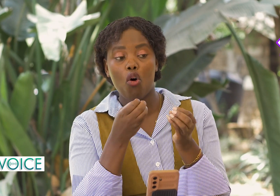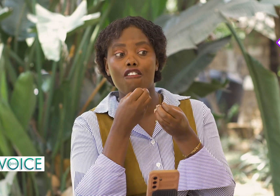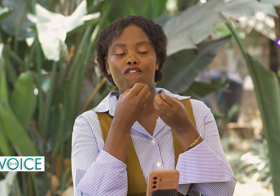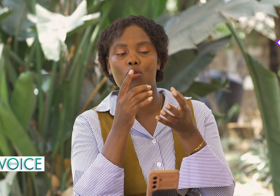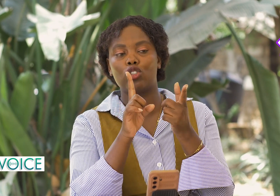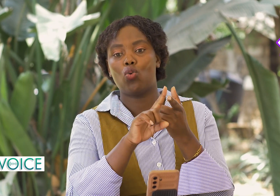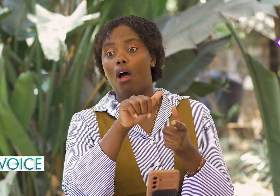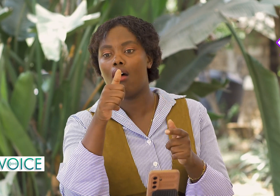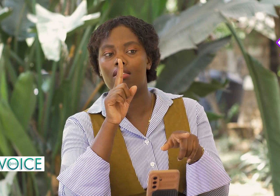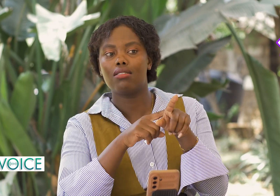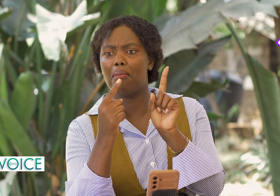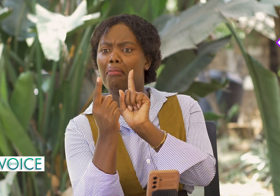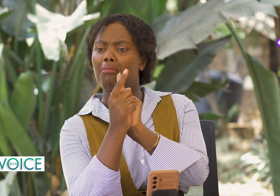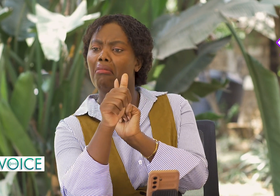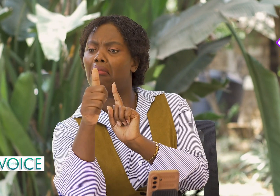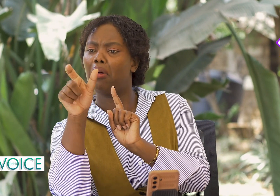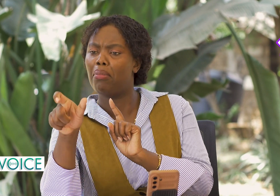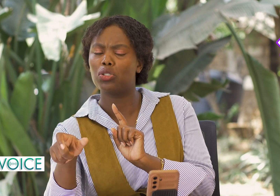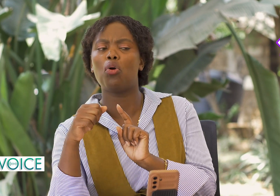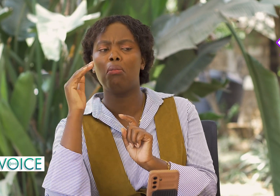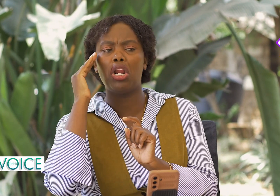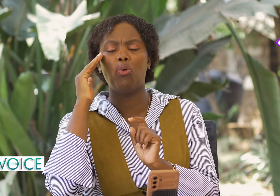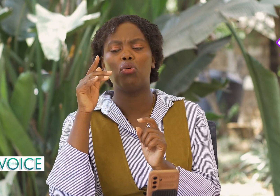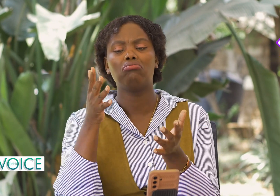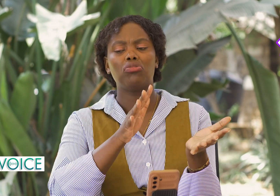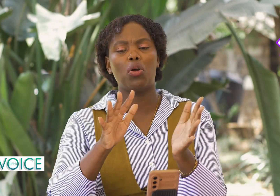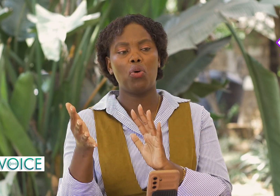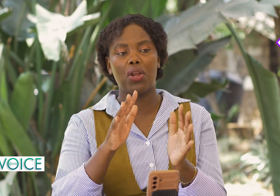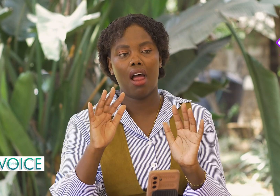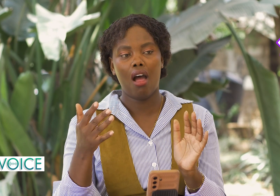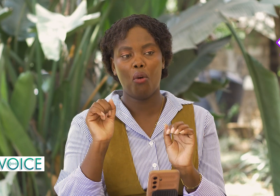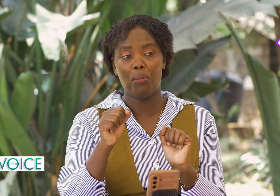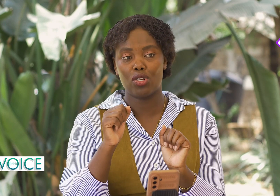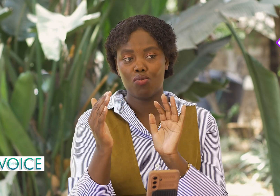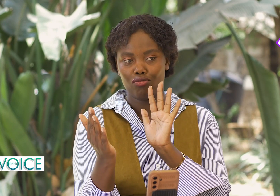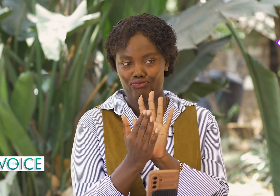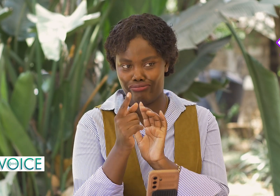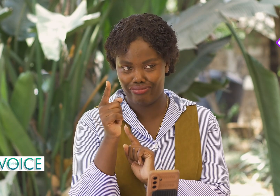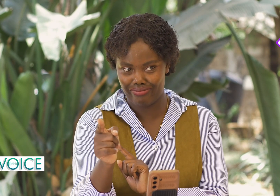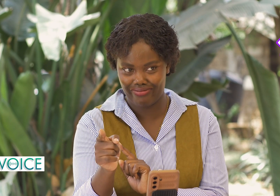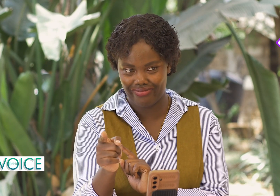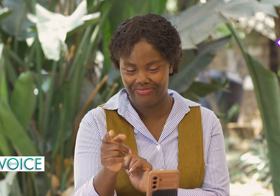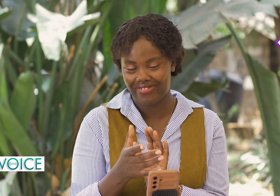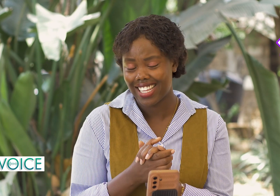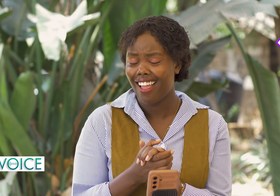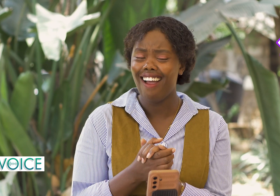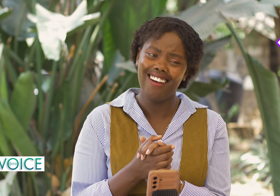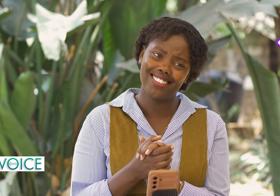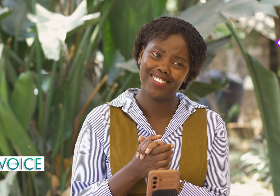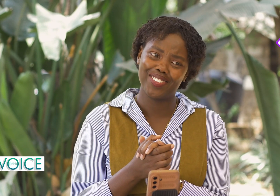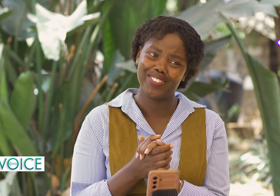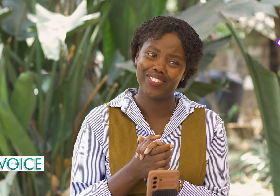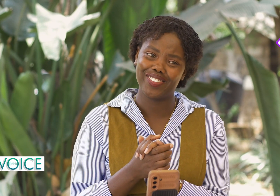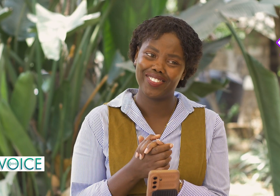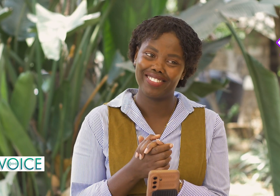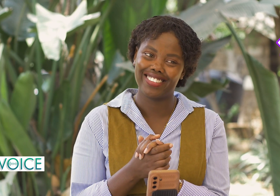your skills and to meet another person who, and you know how to mitigate and how to approach the